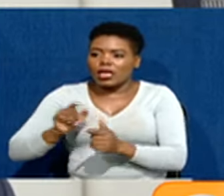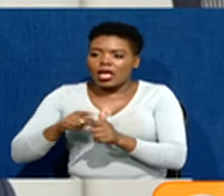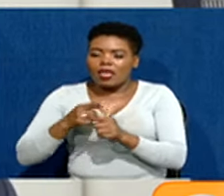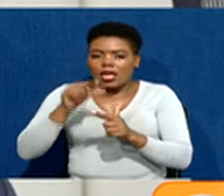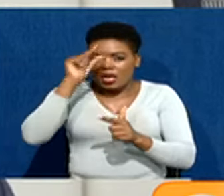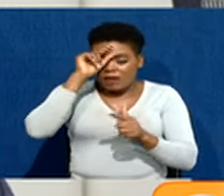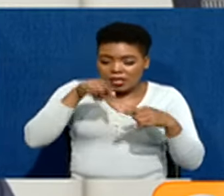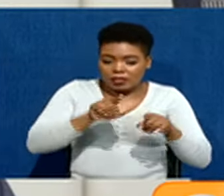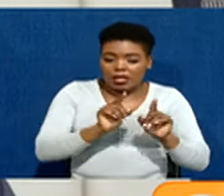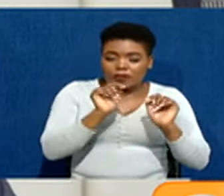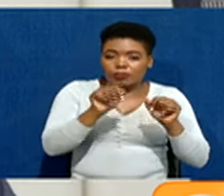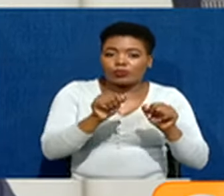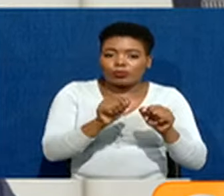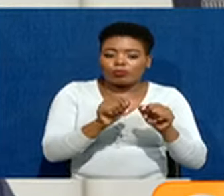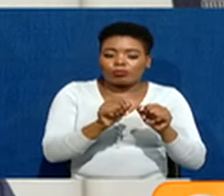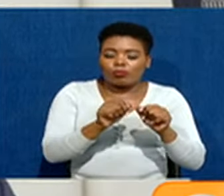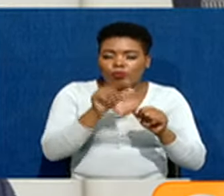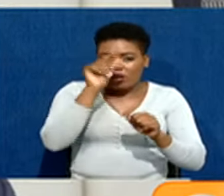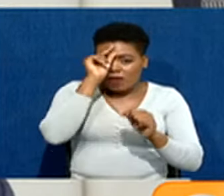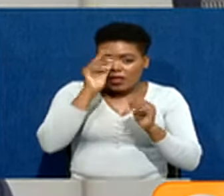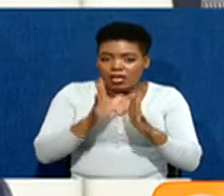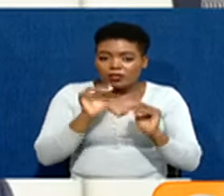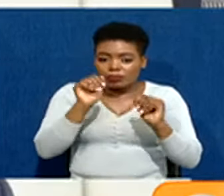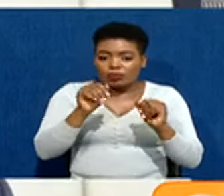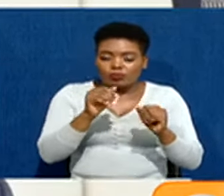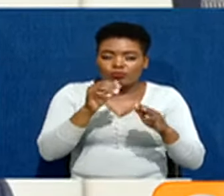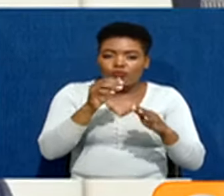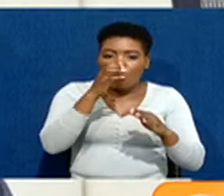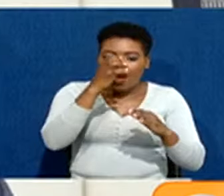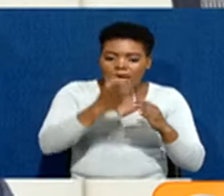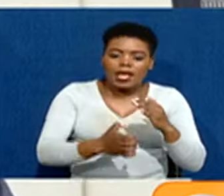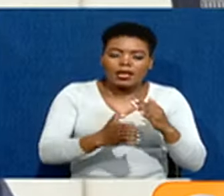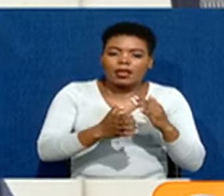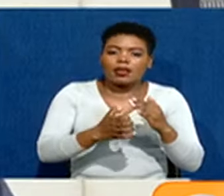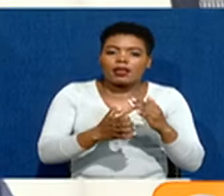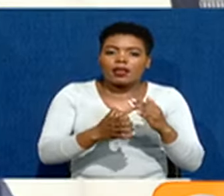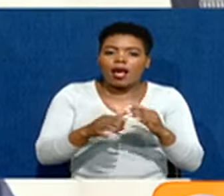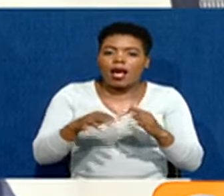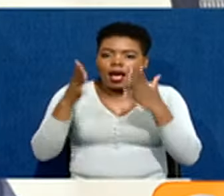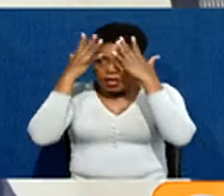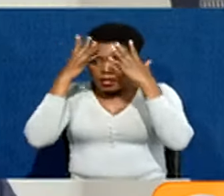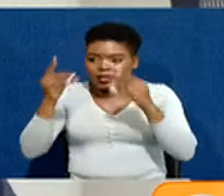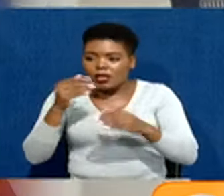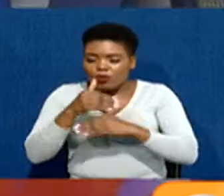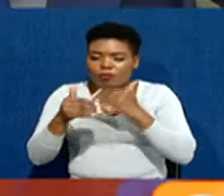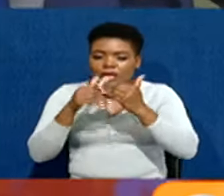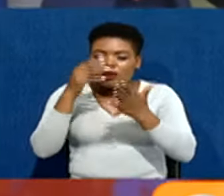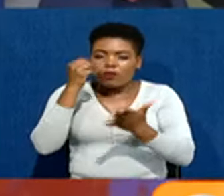take over the conclusion of the construction of the county headquarters.